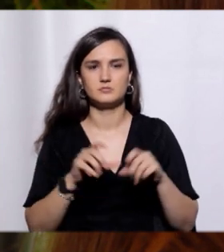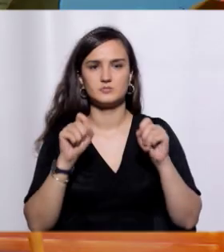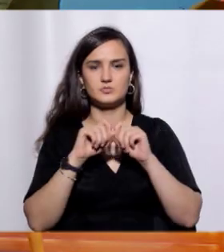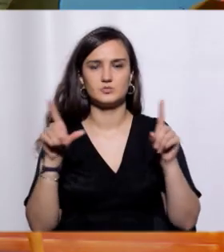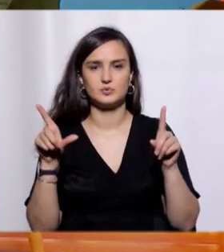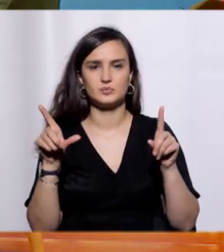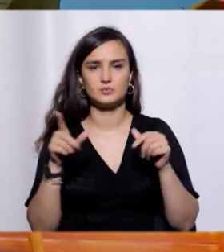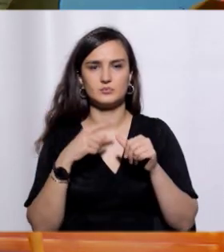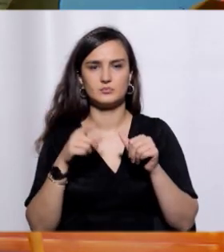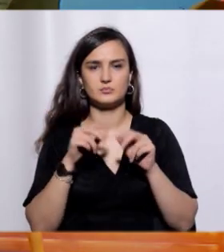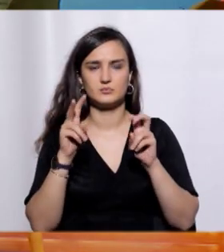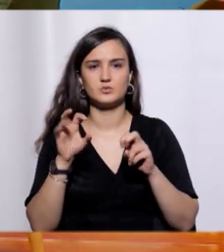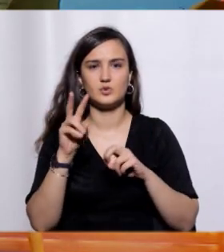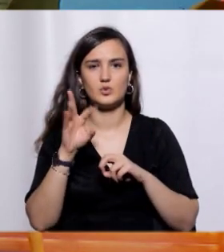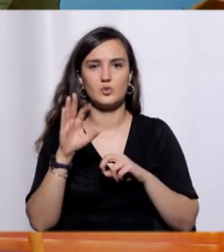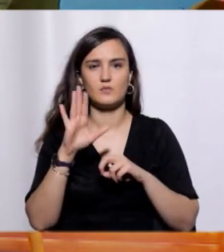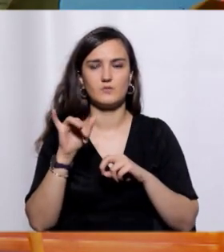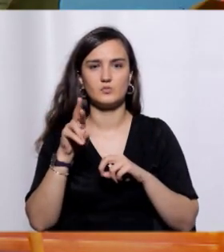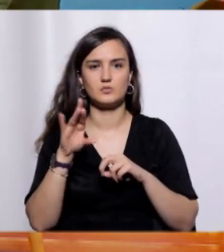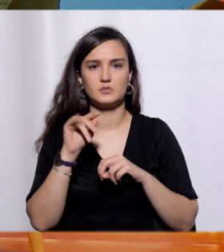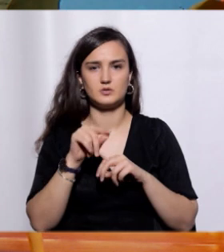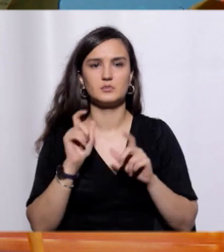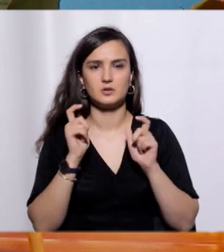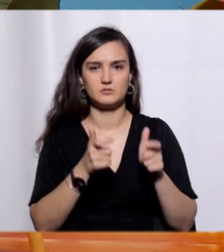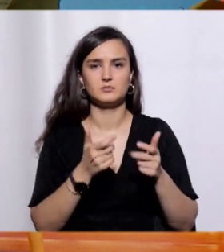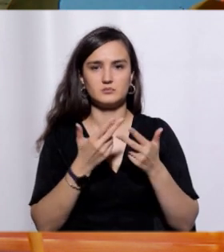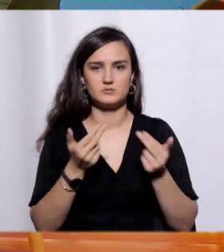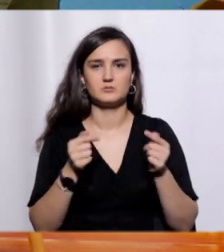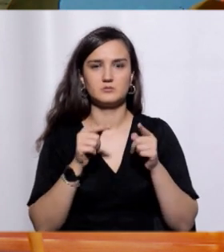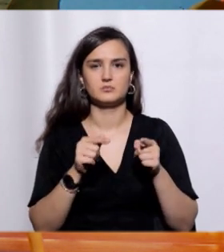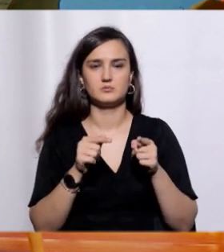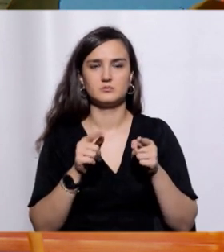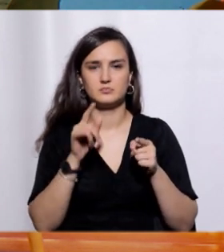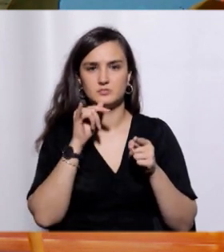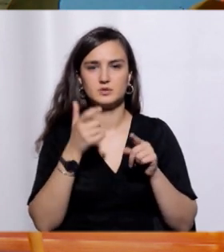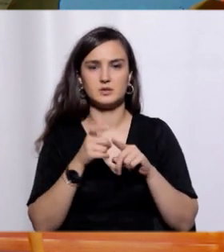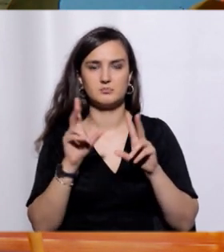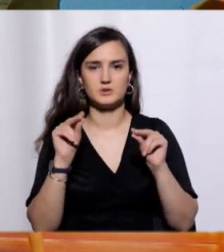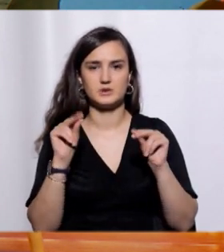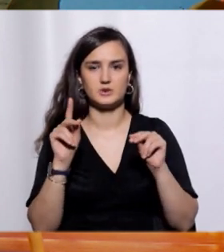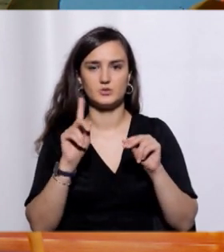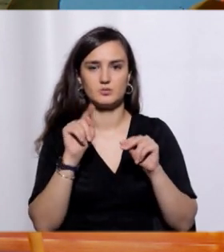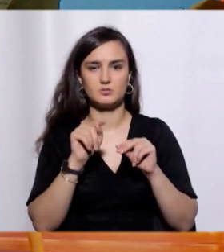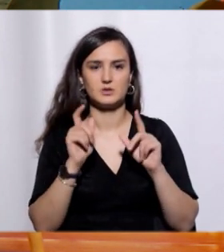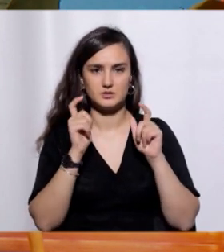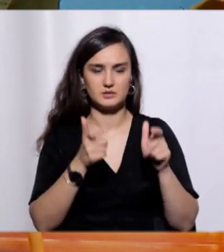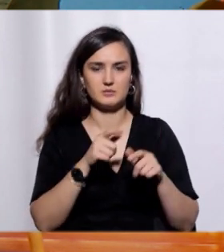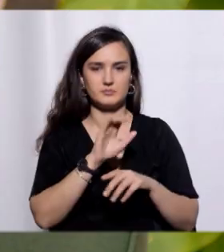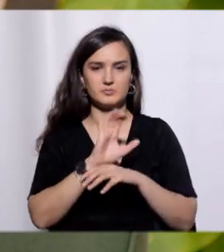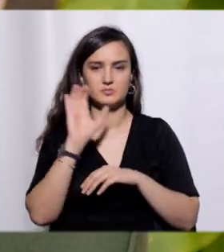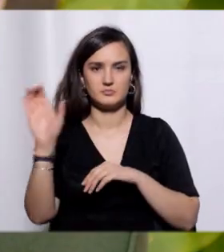school called Lowood. Mrs. Reed actually agrees. Of course, she's very happy to agree with